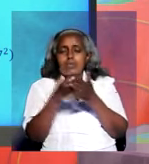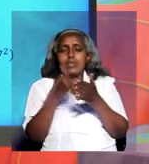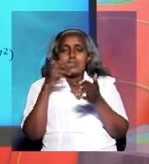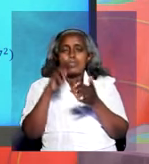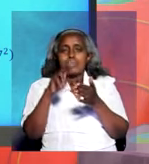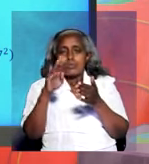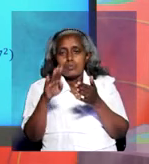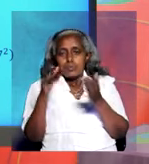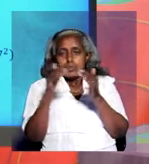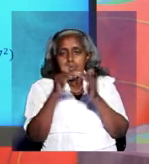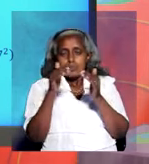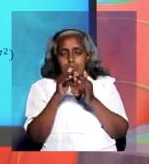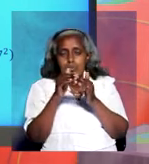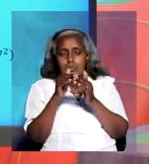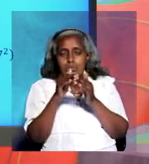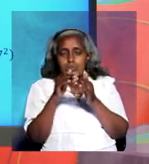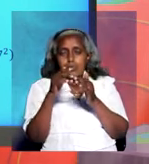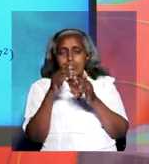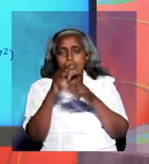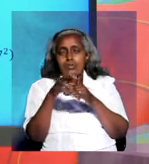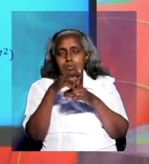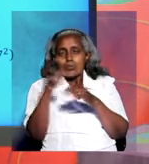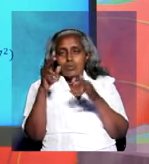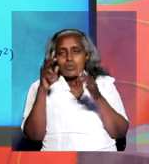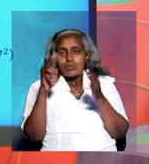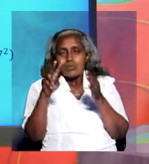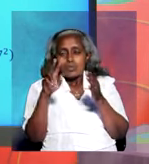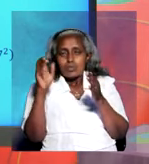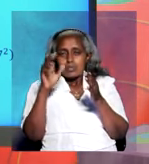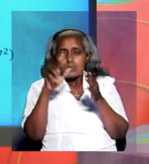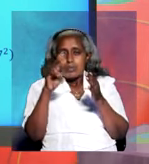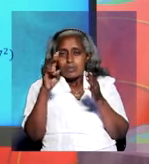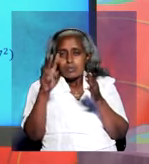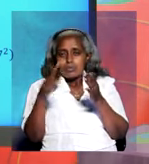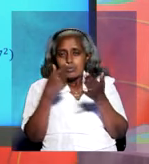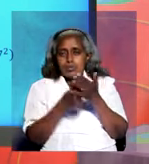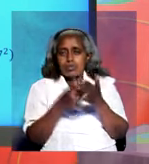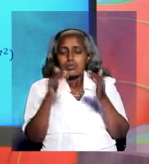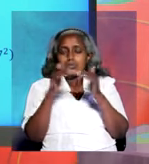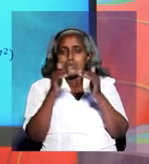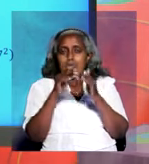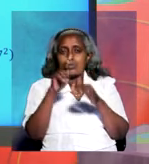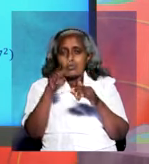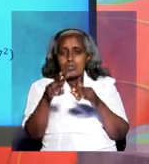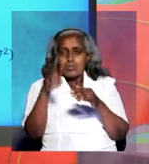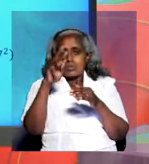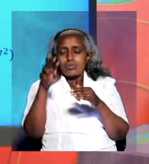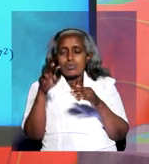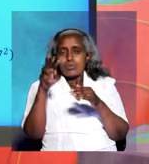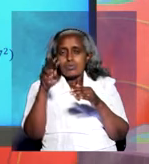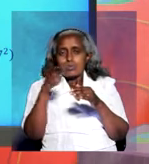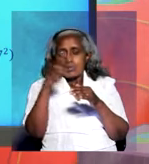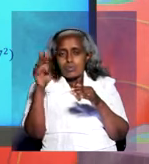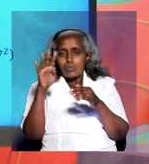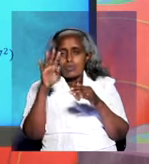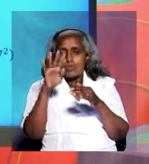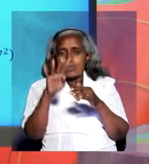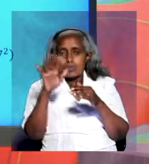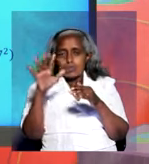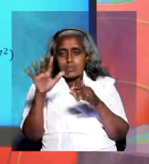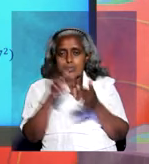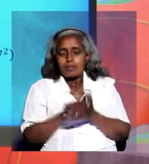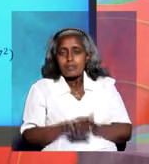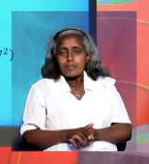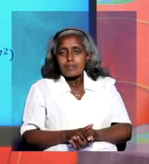2b is equal to the square root of 172. So this is equal to this, to the square root of 43.